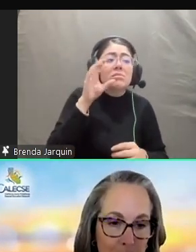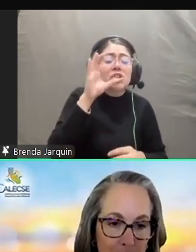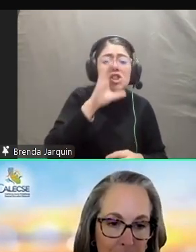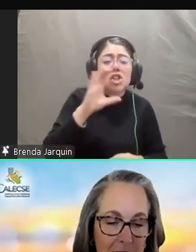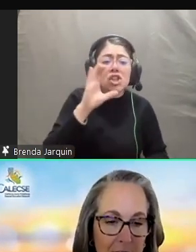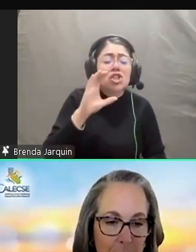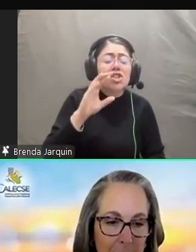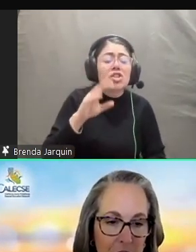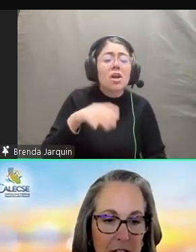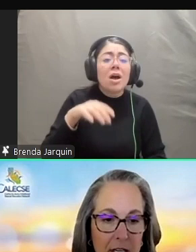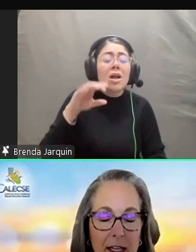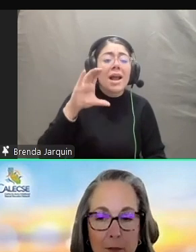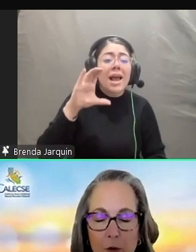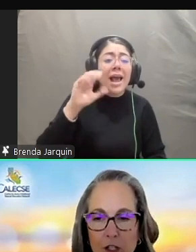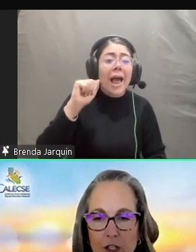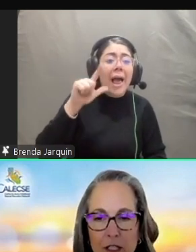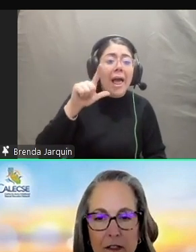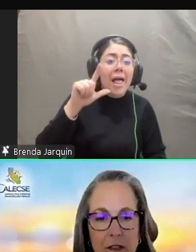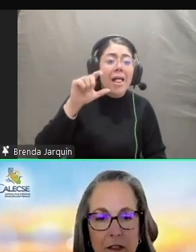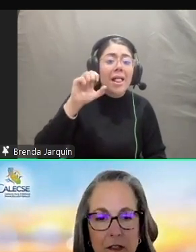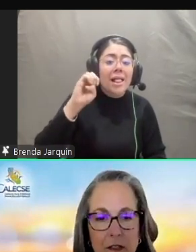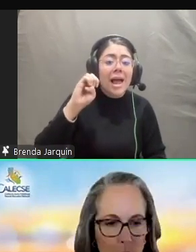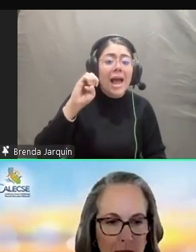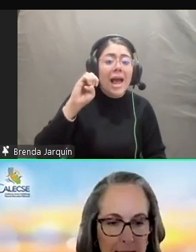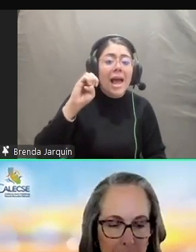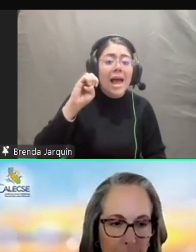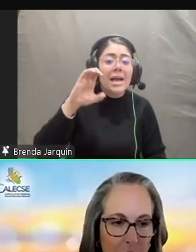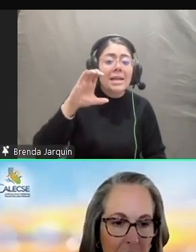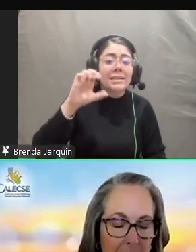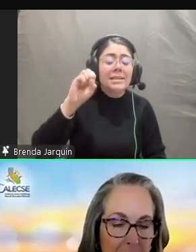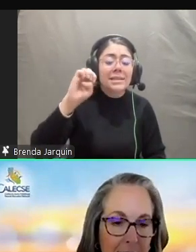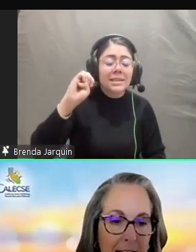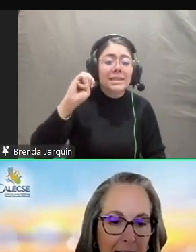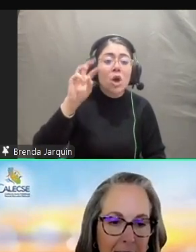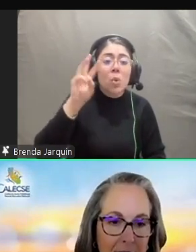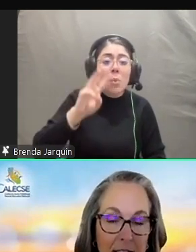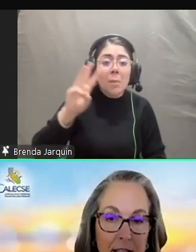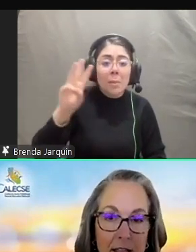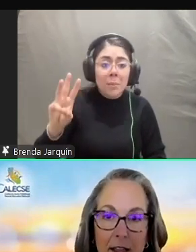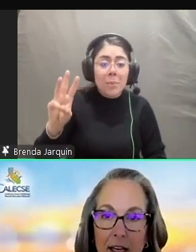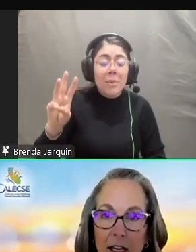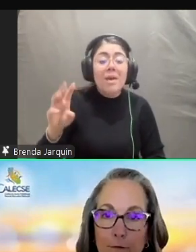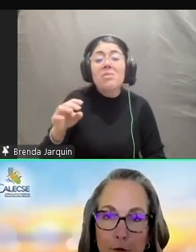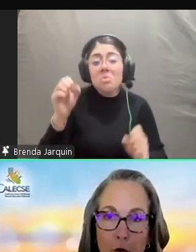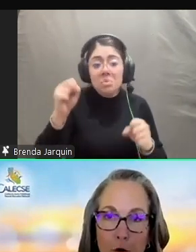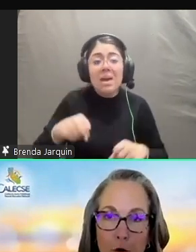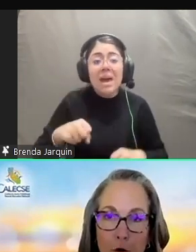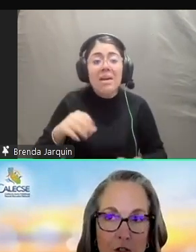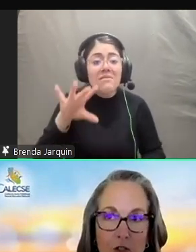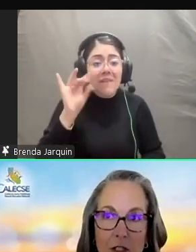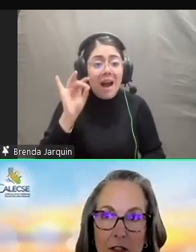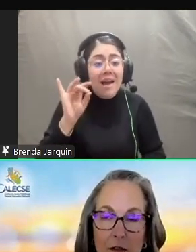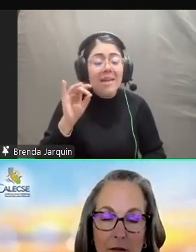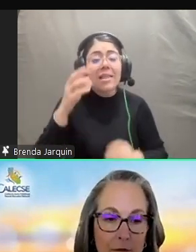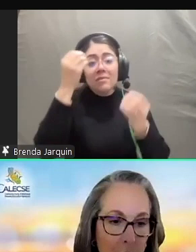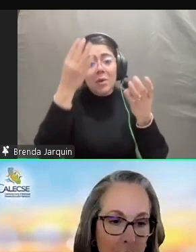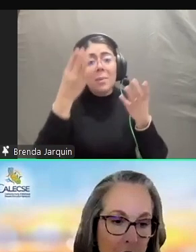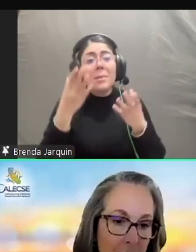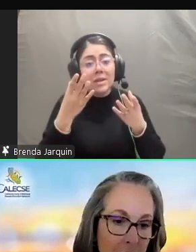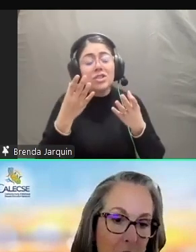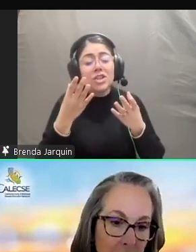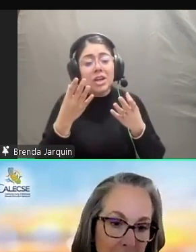there are several exemplars. Interagency collaborations is one exemplar. And the